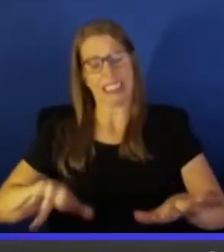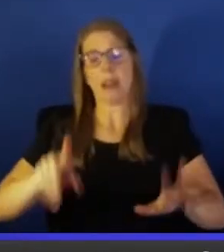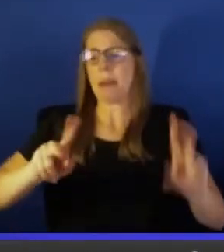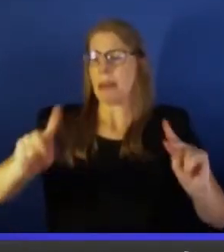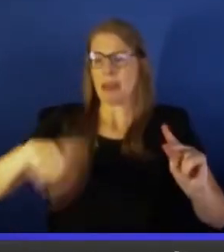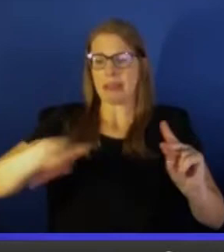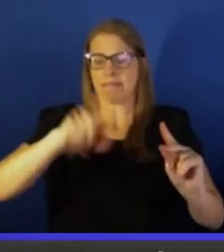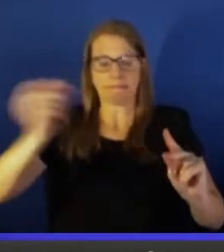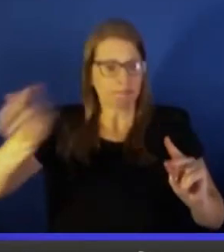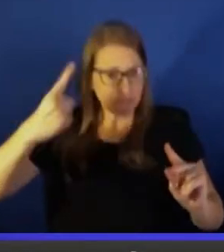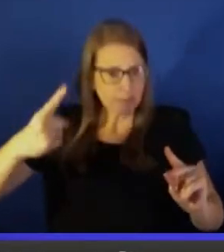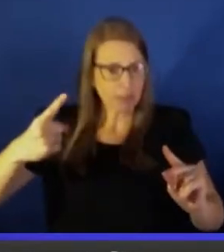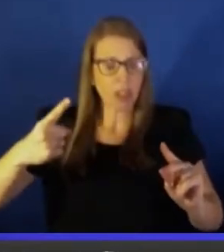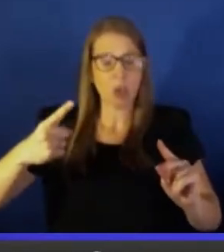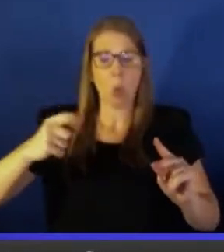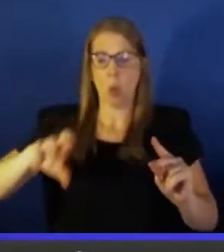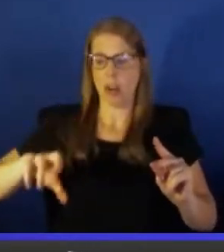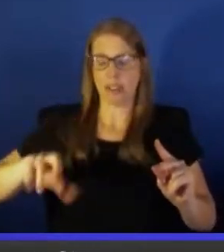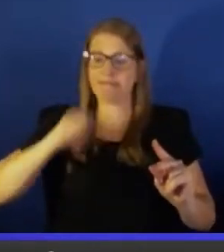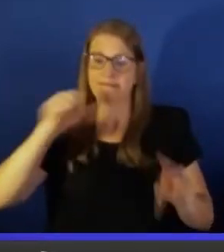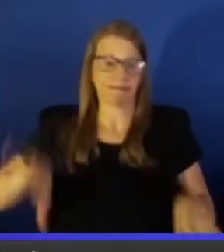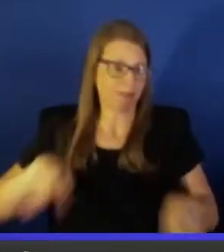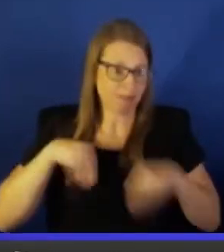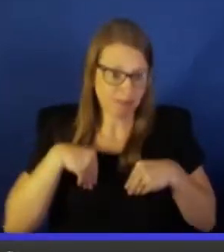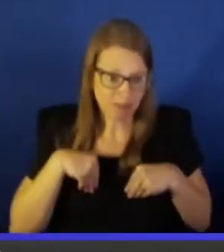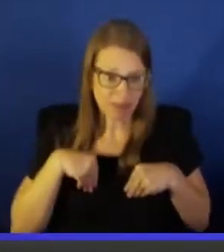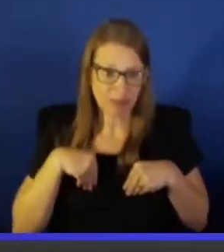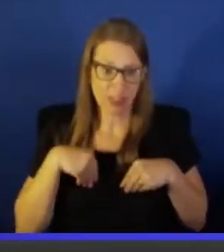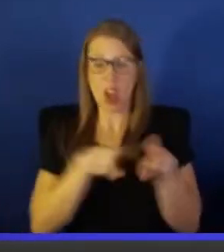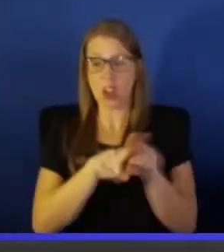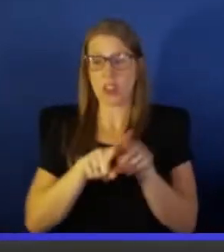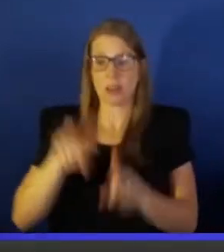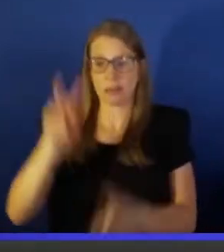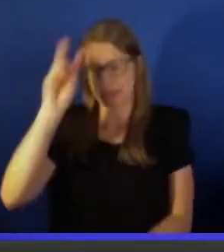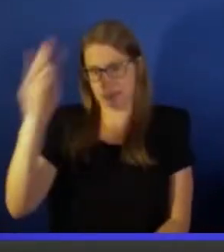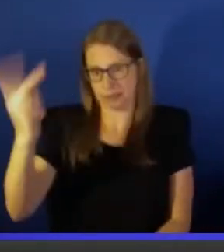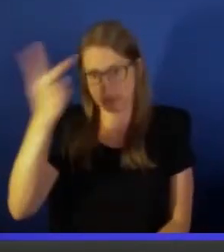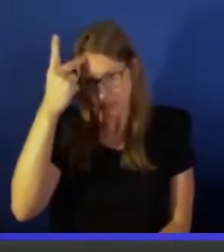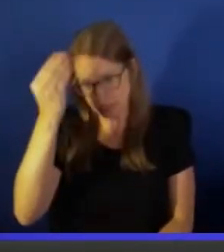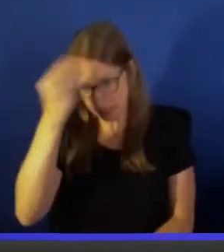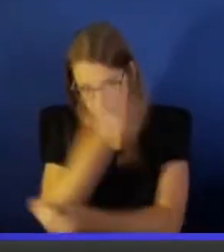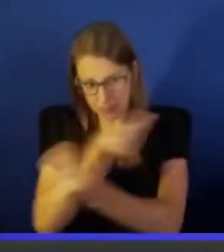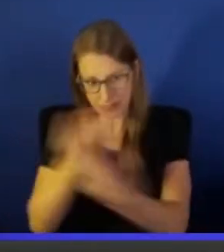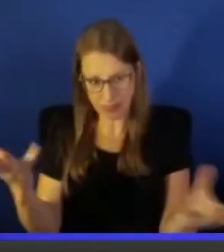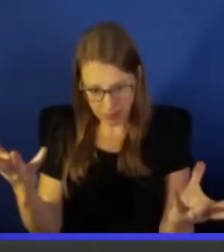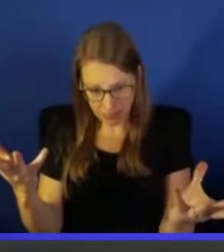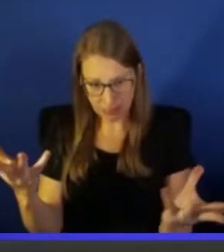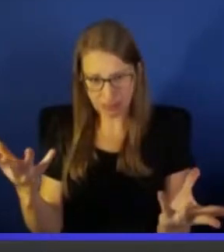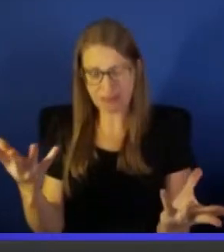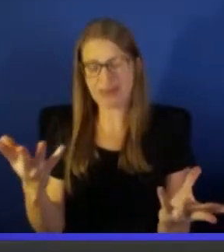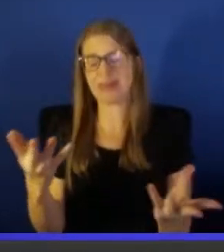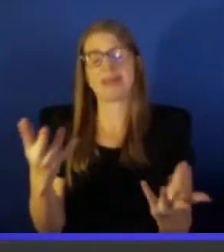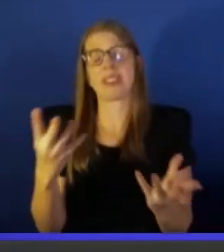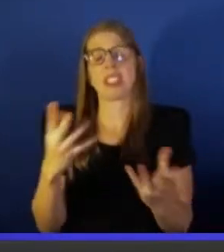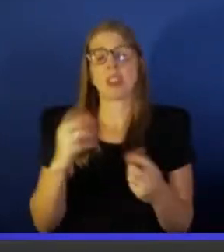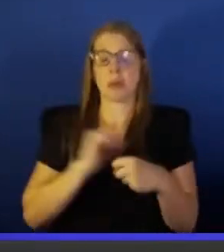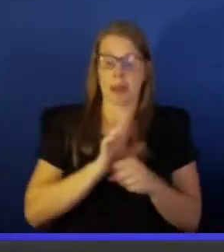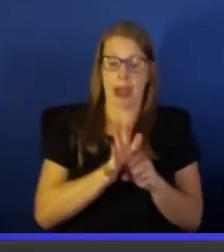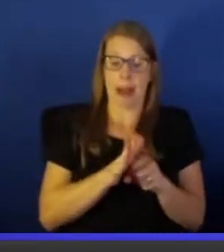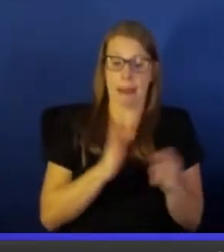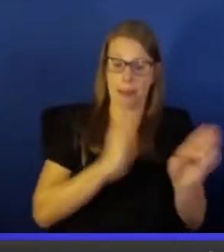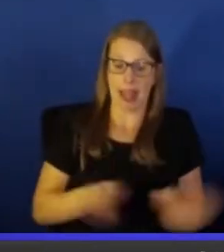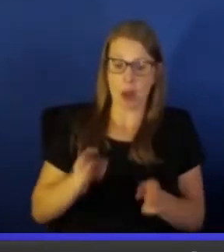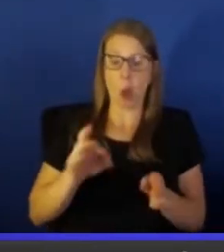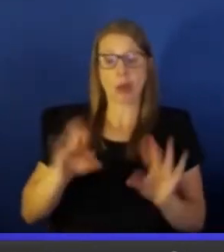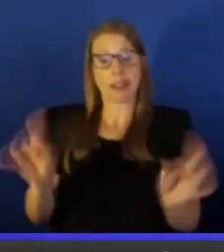cohesively, and then battle a lot of the disinformation. We also realize that when we do our pandemic planning and we do all of our disaster response planning,